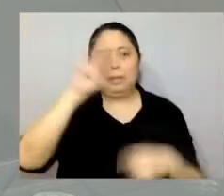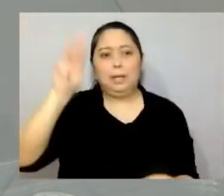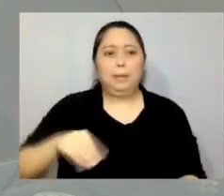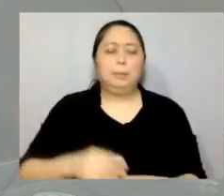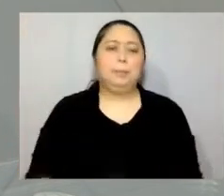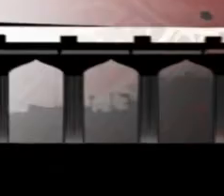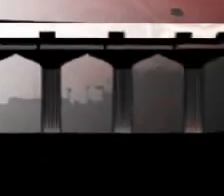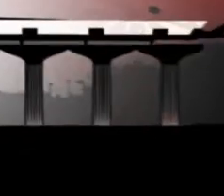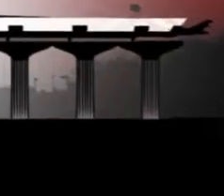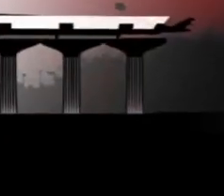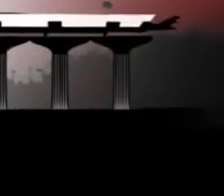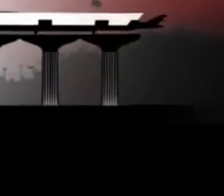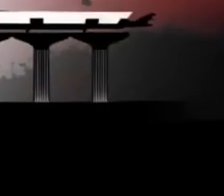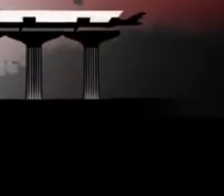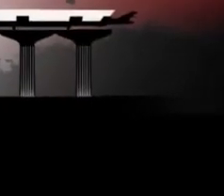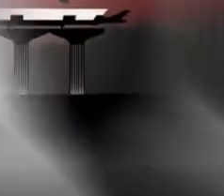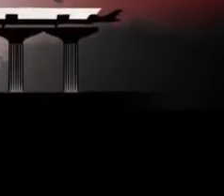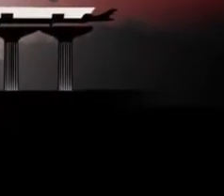Manila.